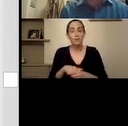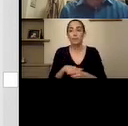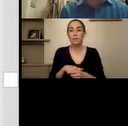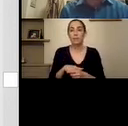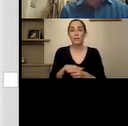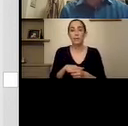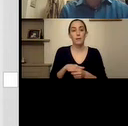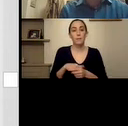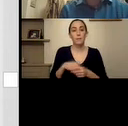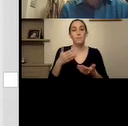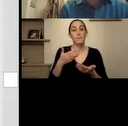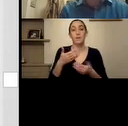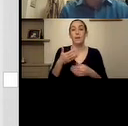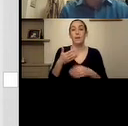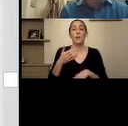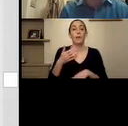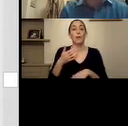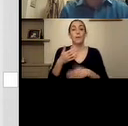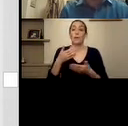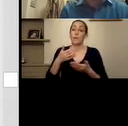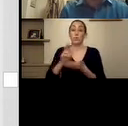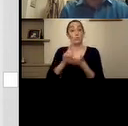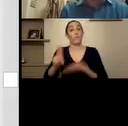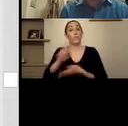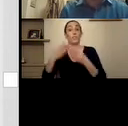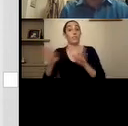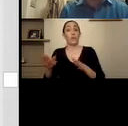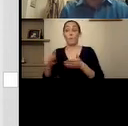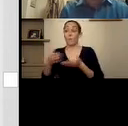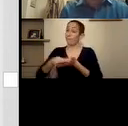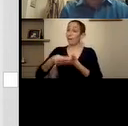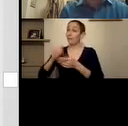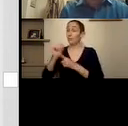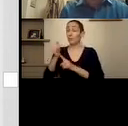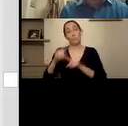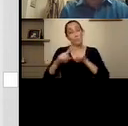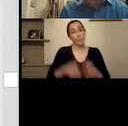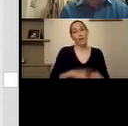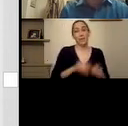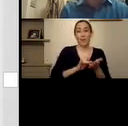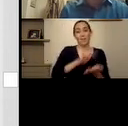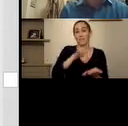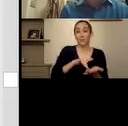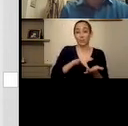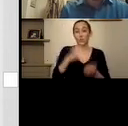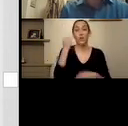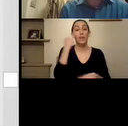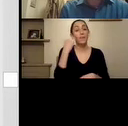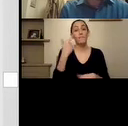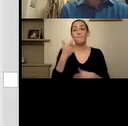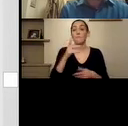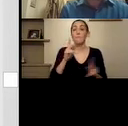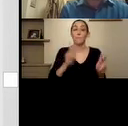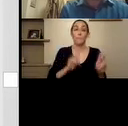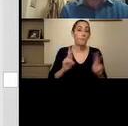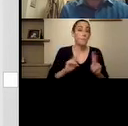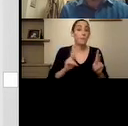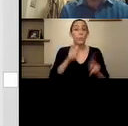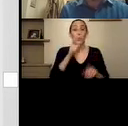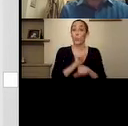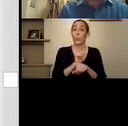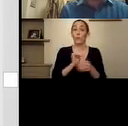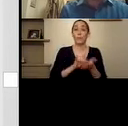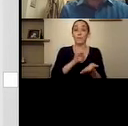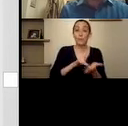are very heavily weighted to the medical center now. And, if we can't keep people here to see patients here on the clinical